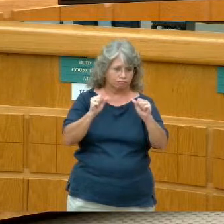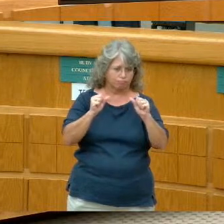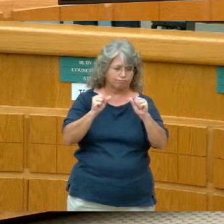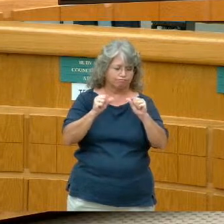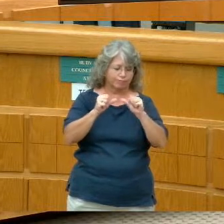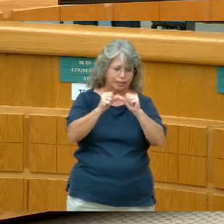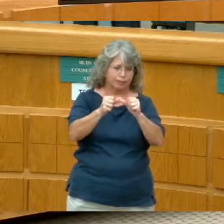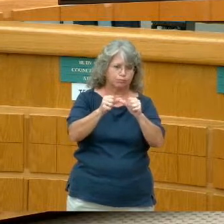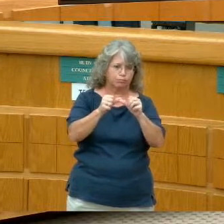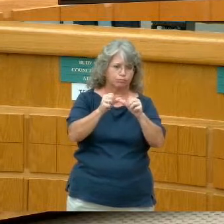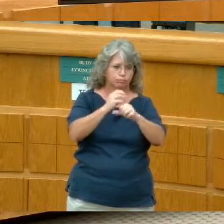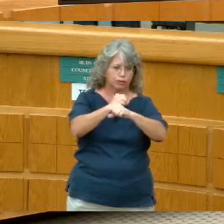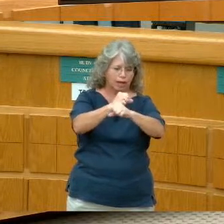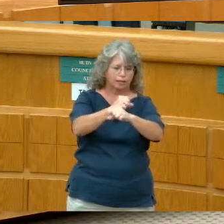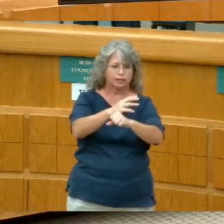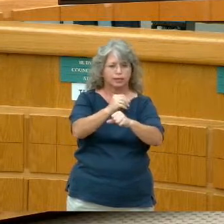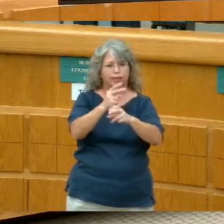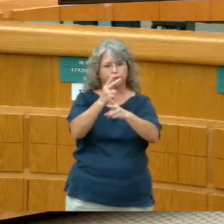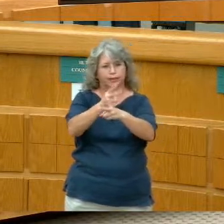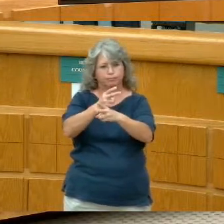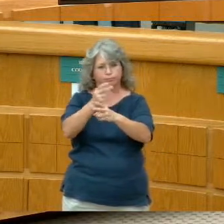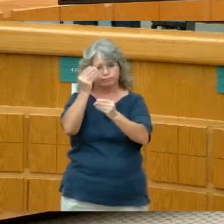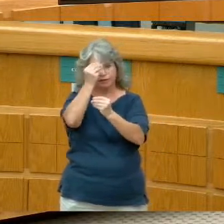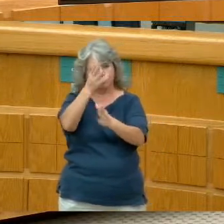informed. Thank you.